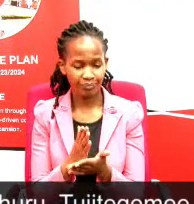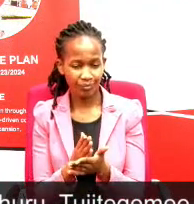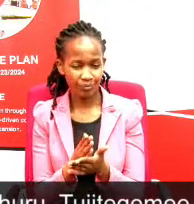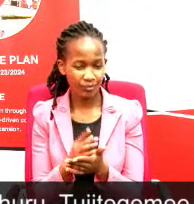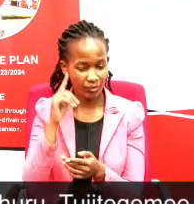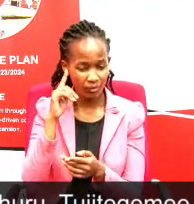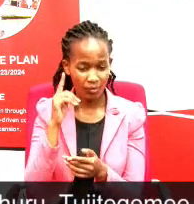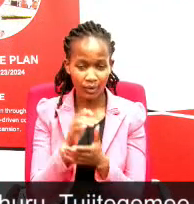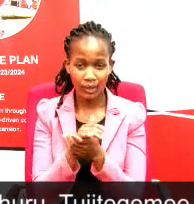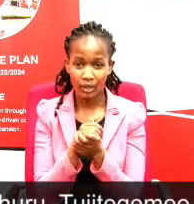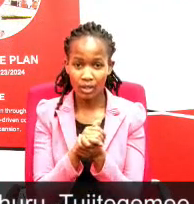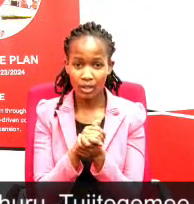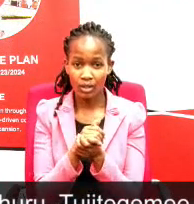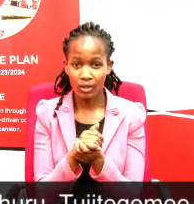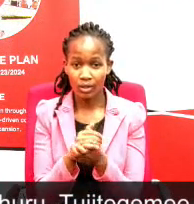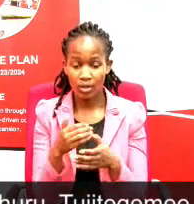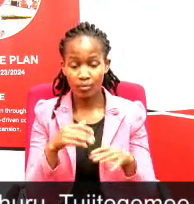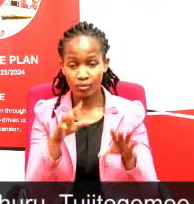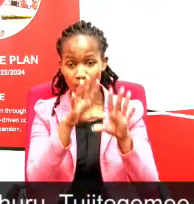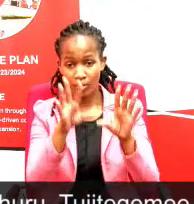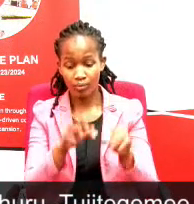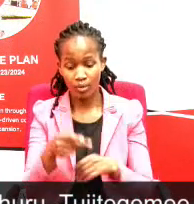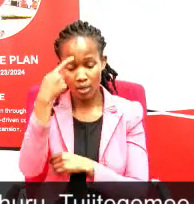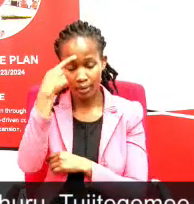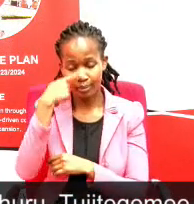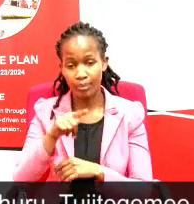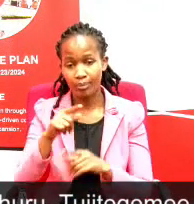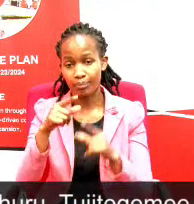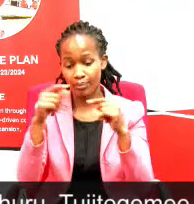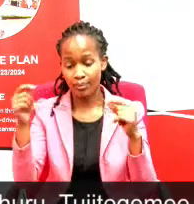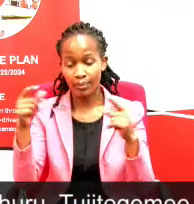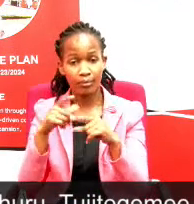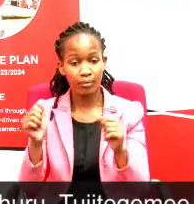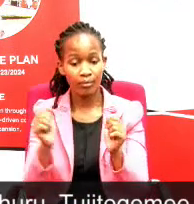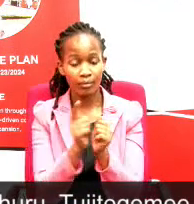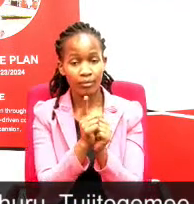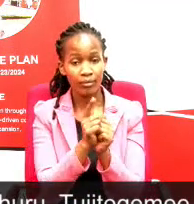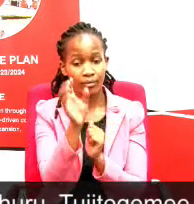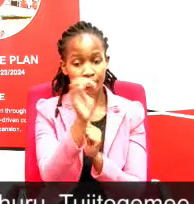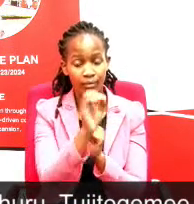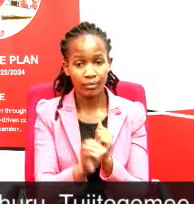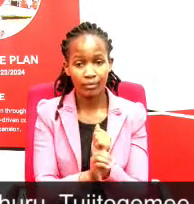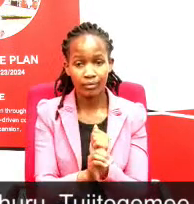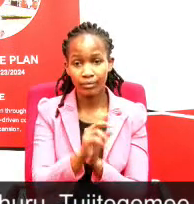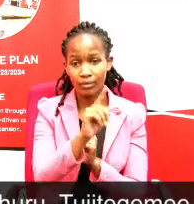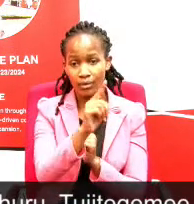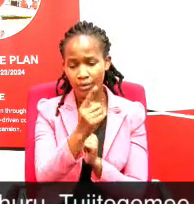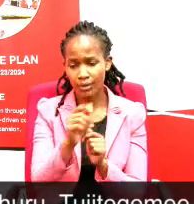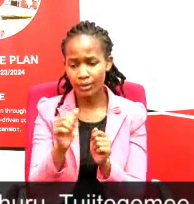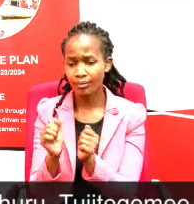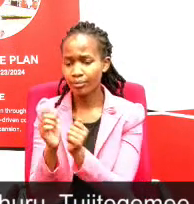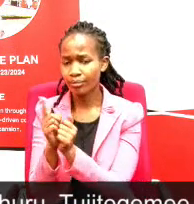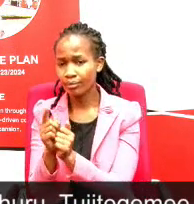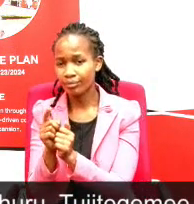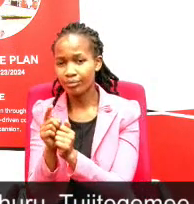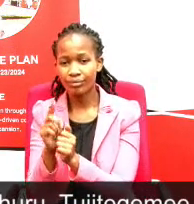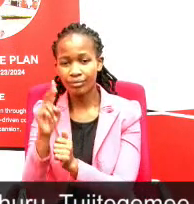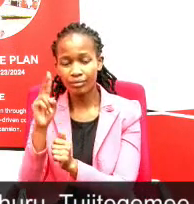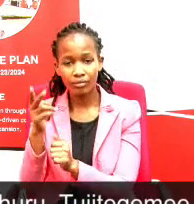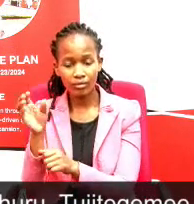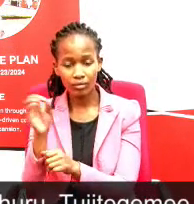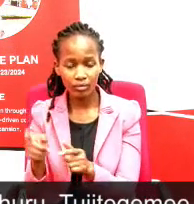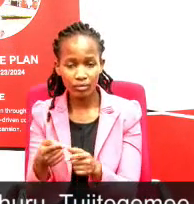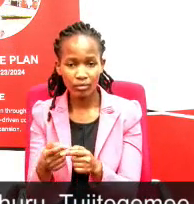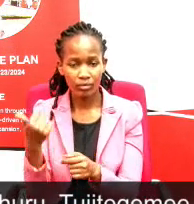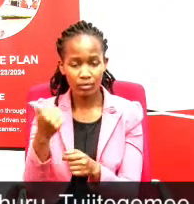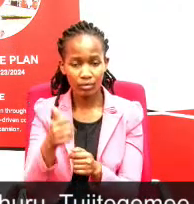articulated in the budget policy statement, 11% first year, 11% second year, and 11.7. In